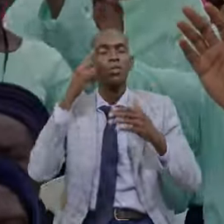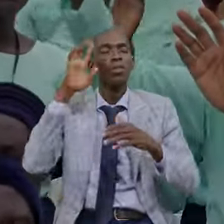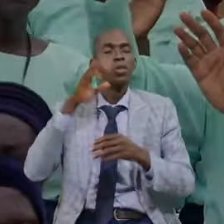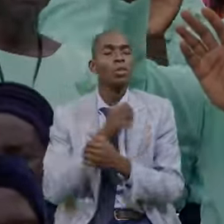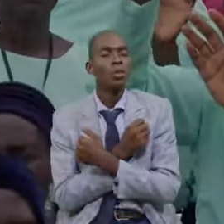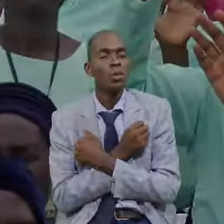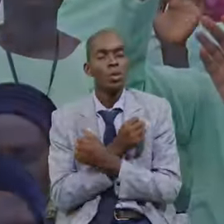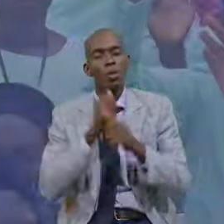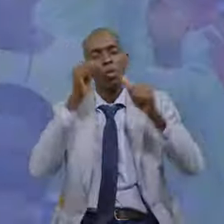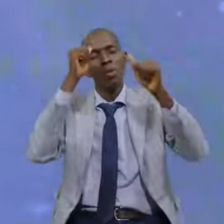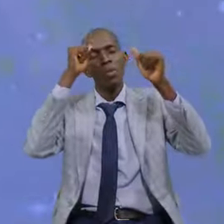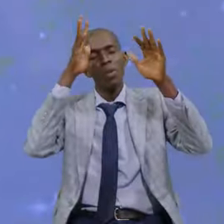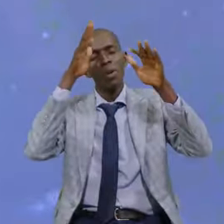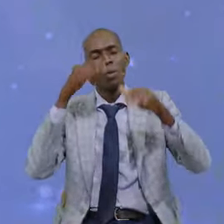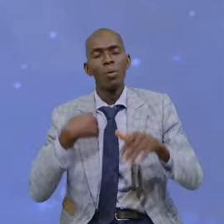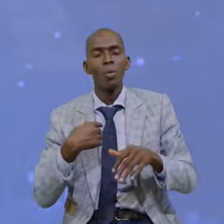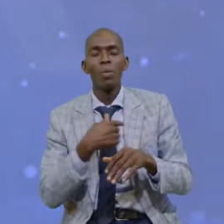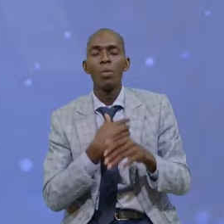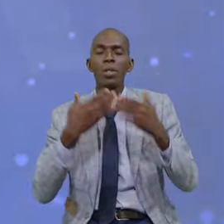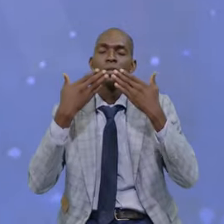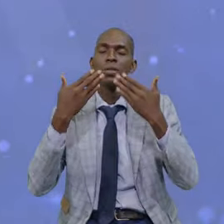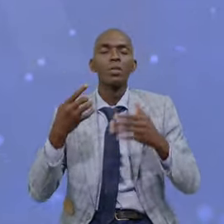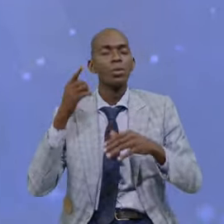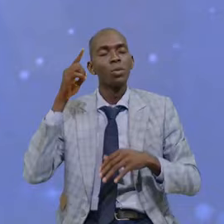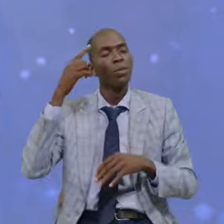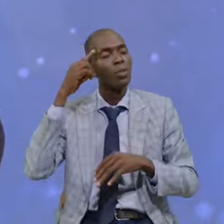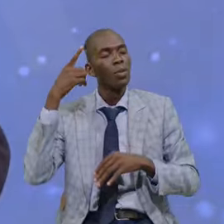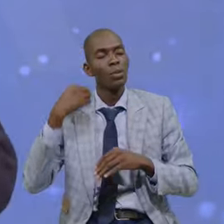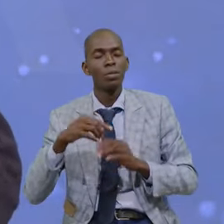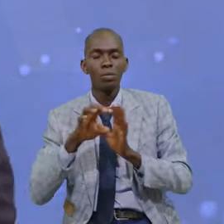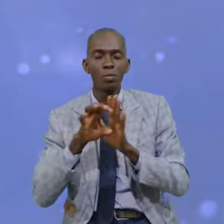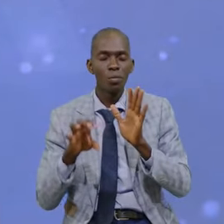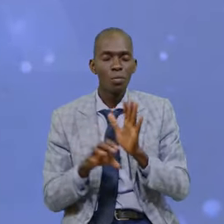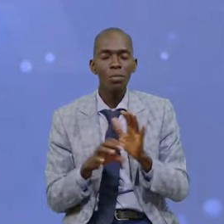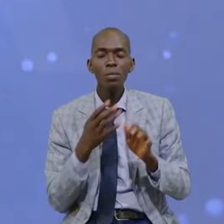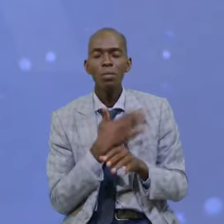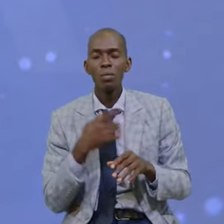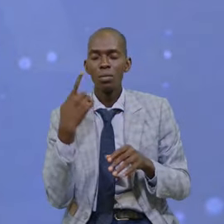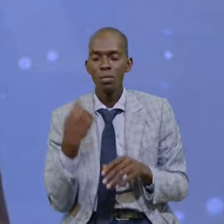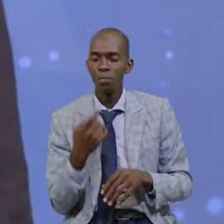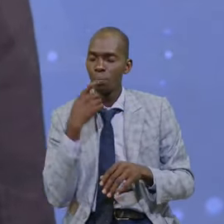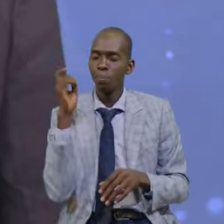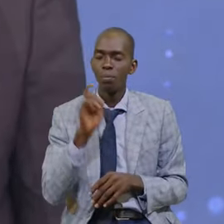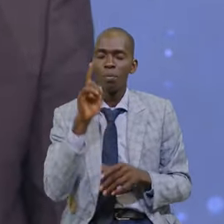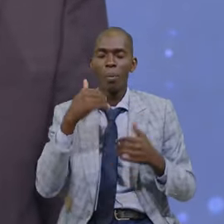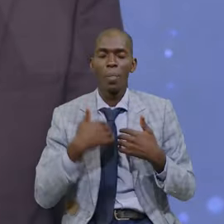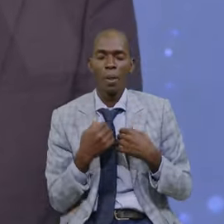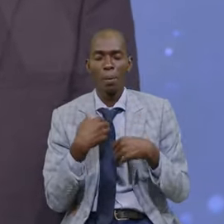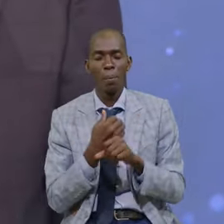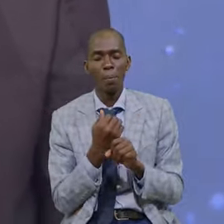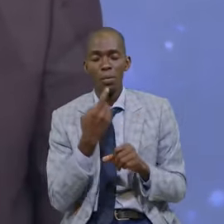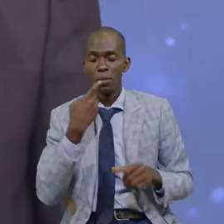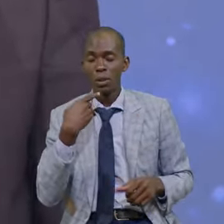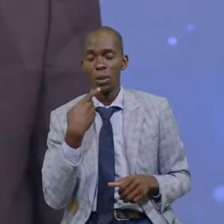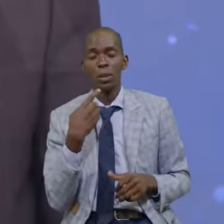Father, we thank you for the commandment and decree that you have made, that we lose